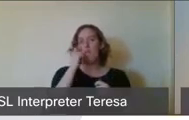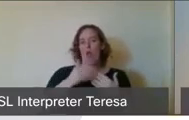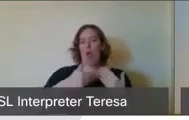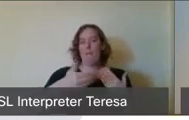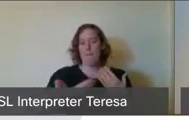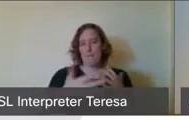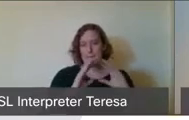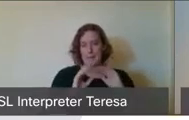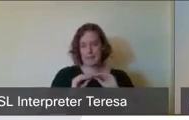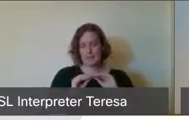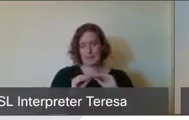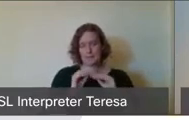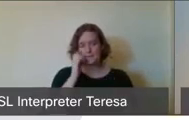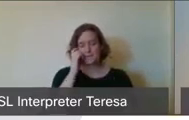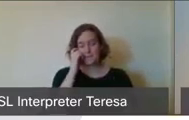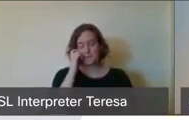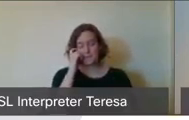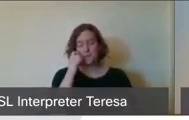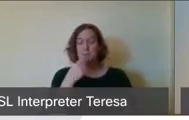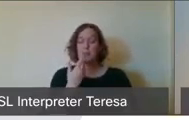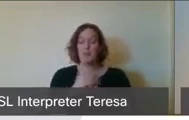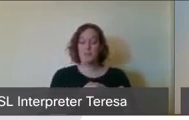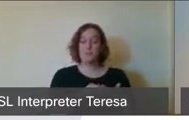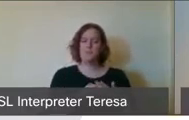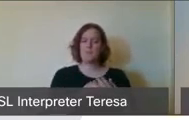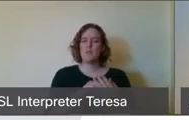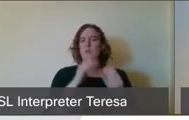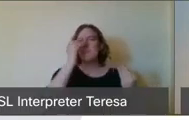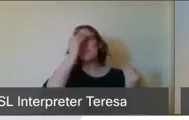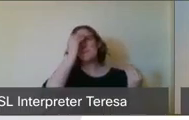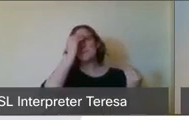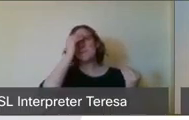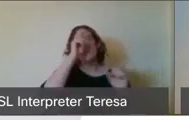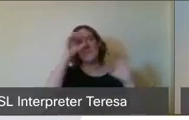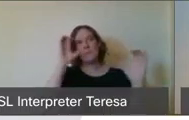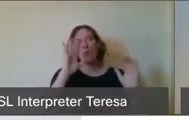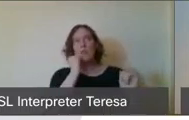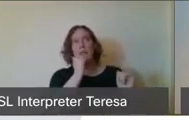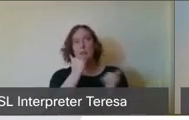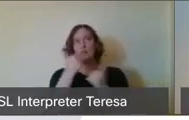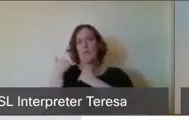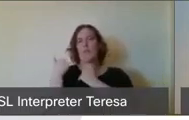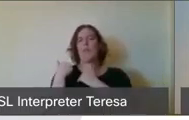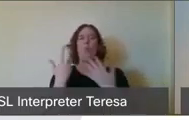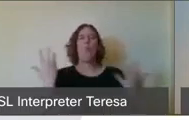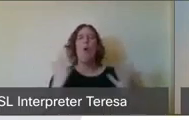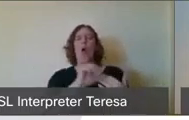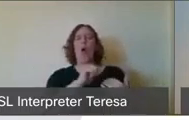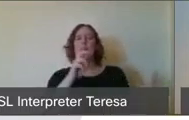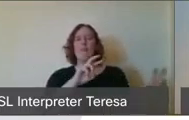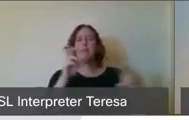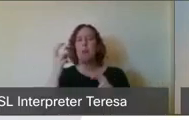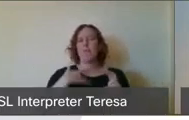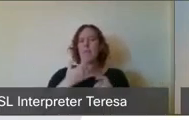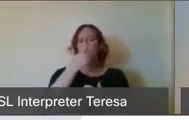meetings? I'll read that again. Thinking about your day-to-day responsibilities, what other topics would interest